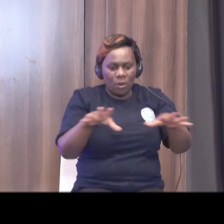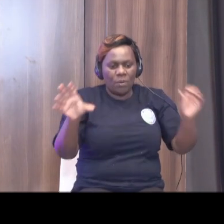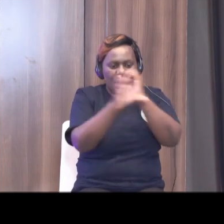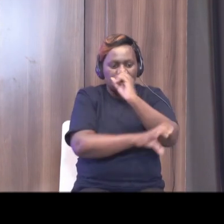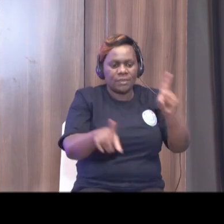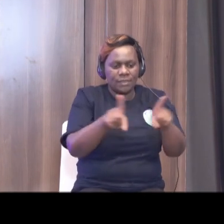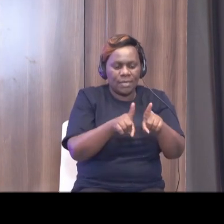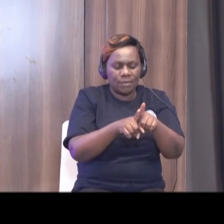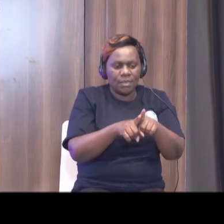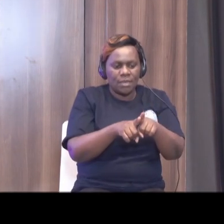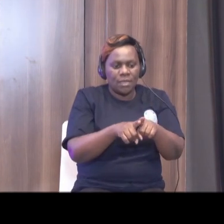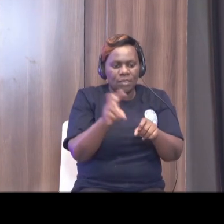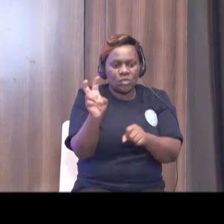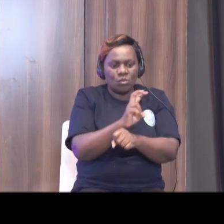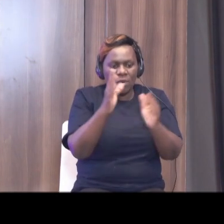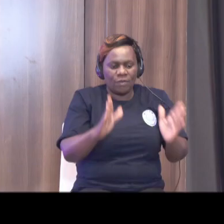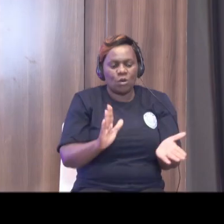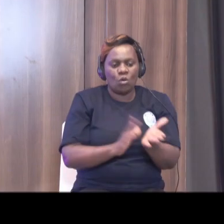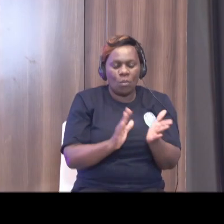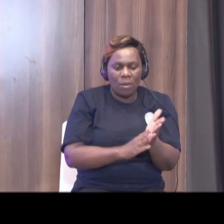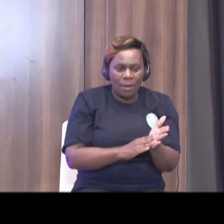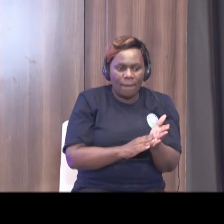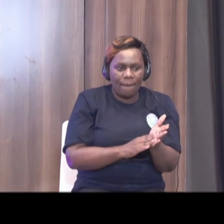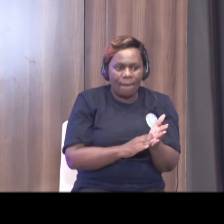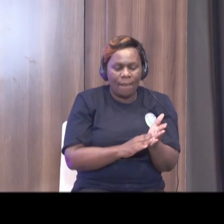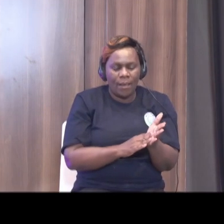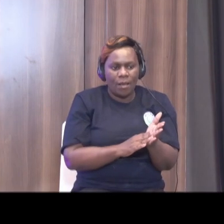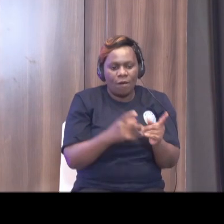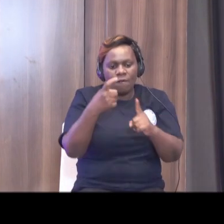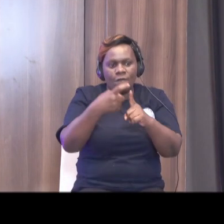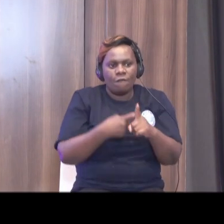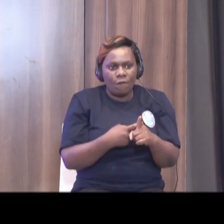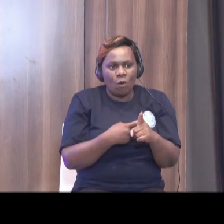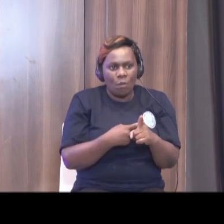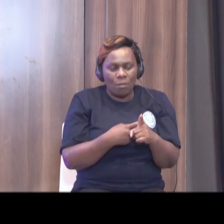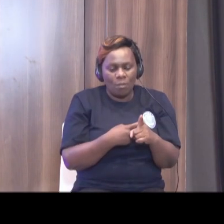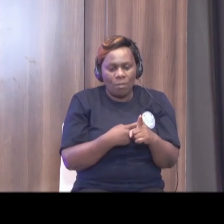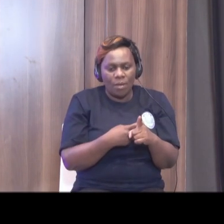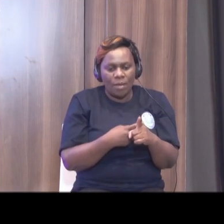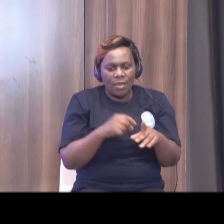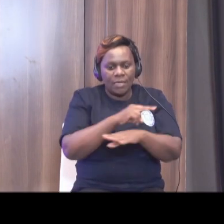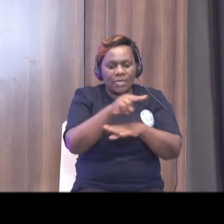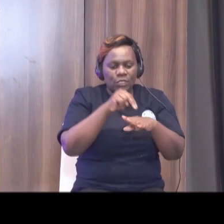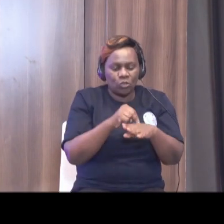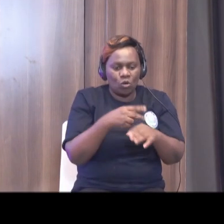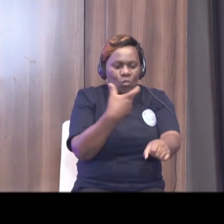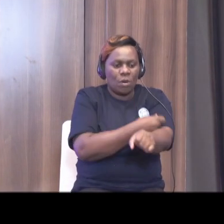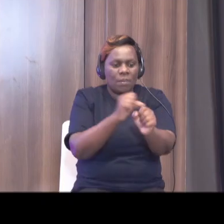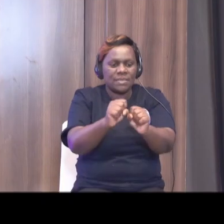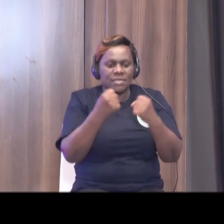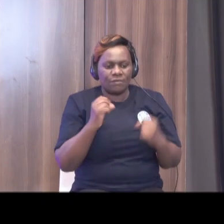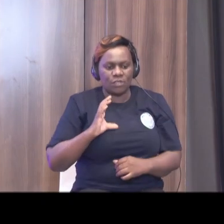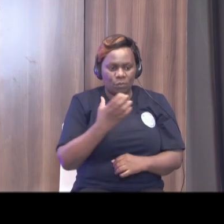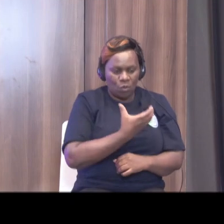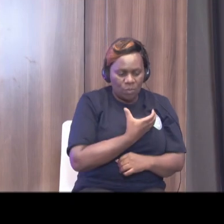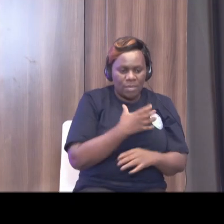when it's supervised, and the recommendations come from an ITAG and a National Vaccine Safety Committee. The Ministry